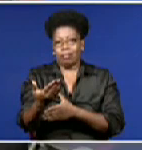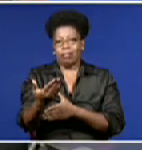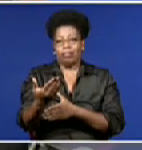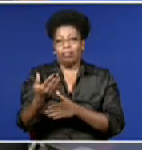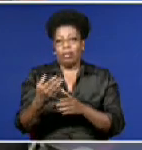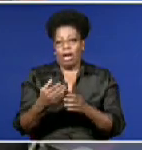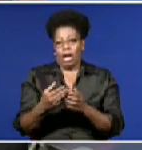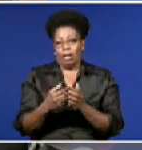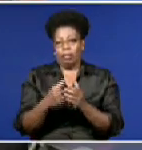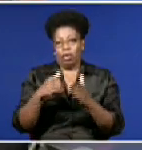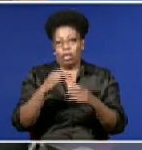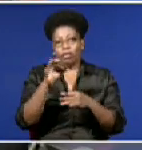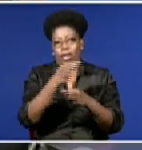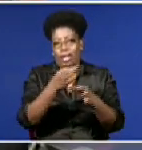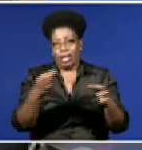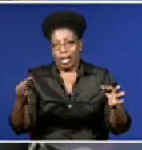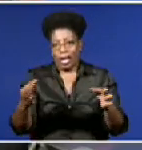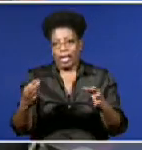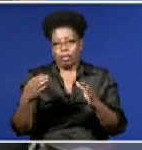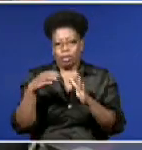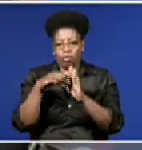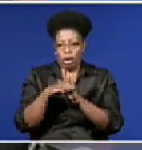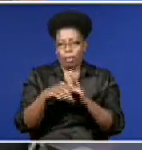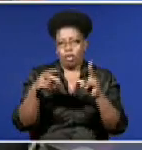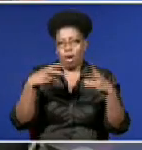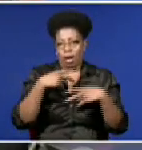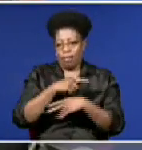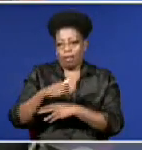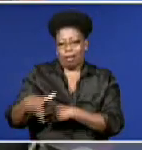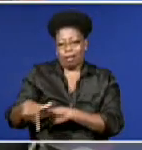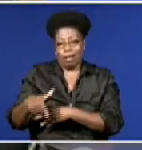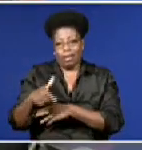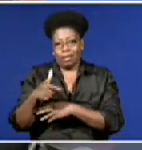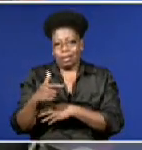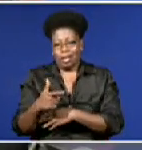line, and you are in possession of a firearm and